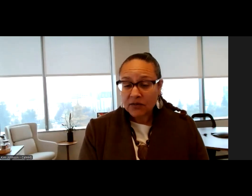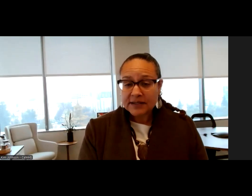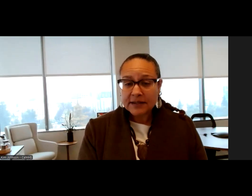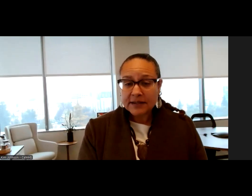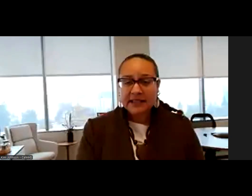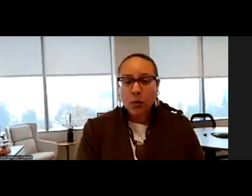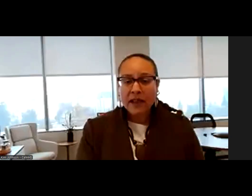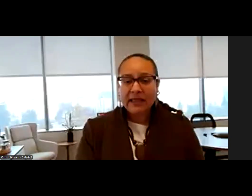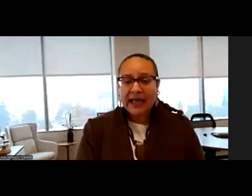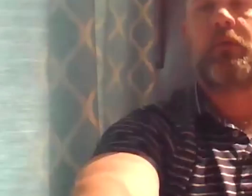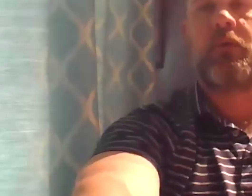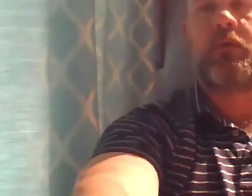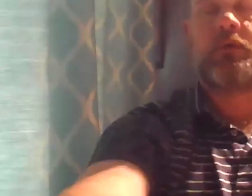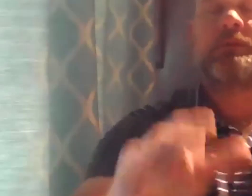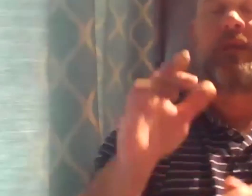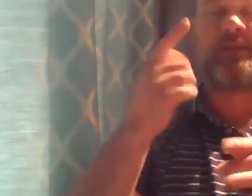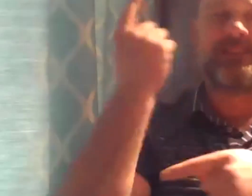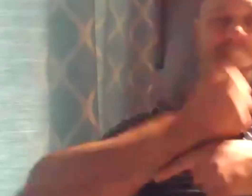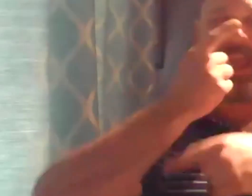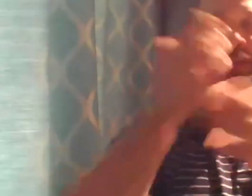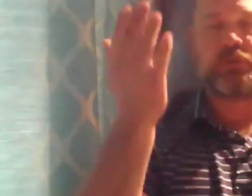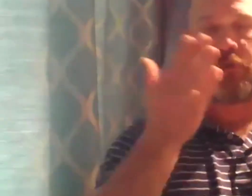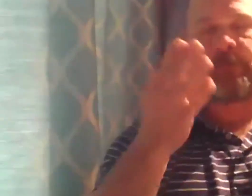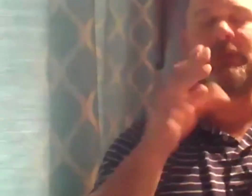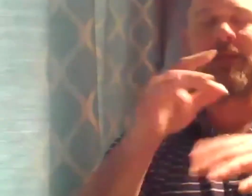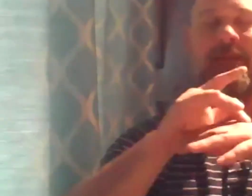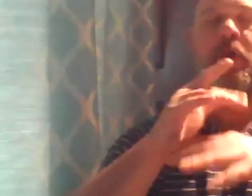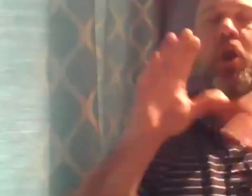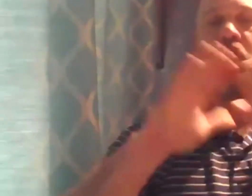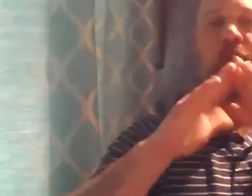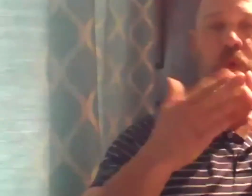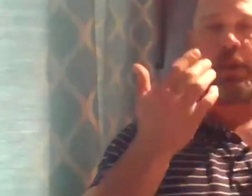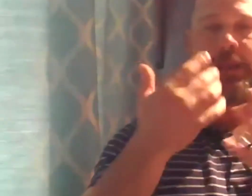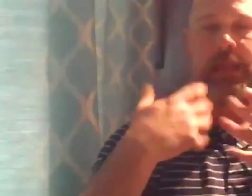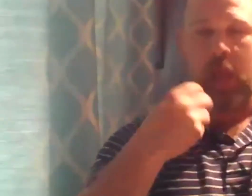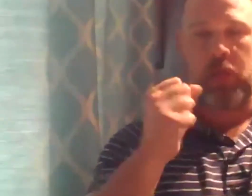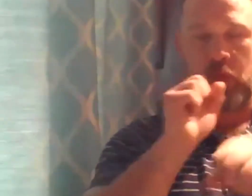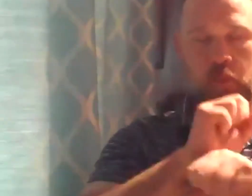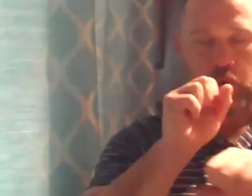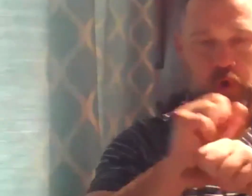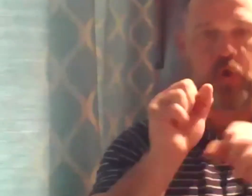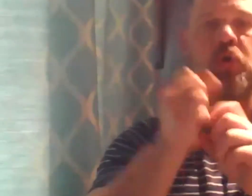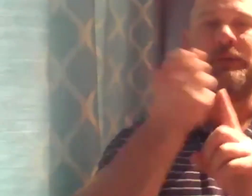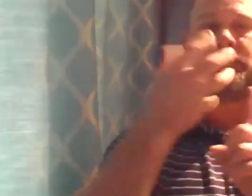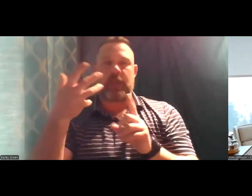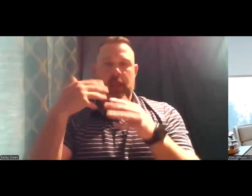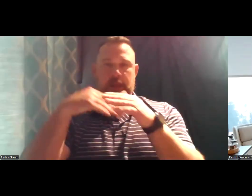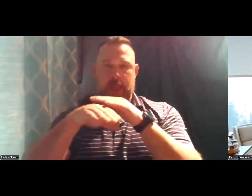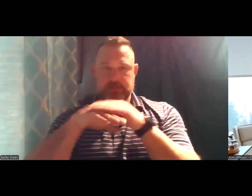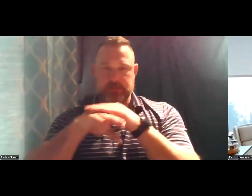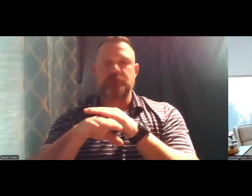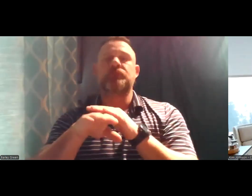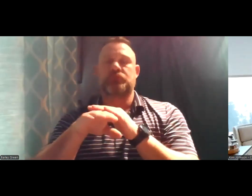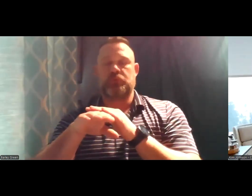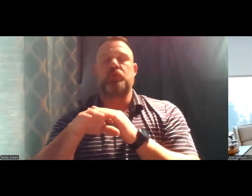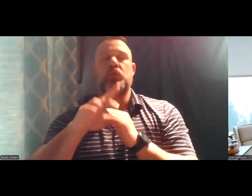day services, as well as leveraging community health workers to expand access to